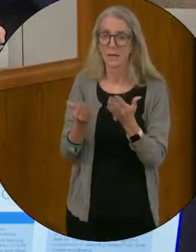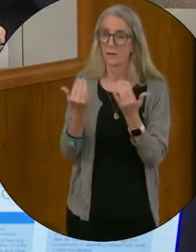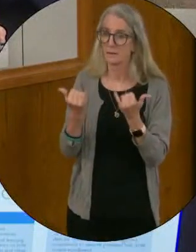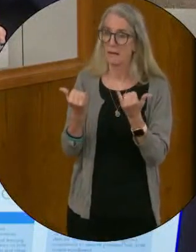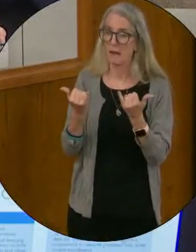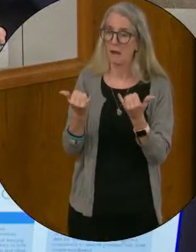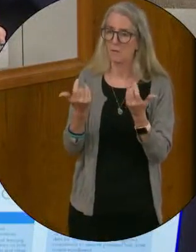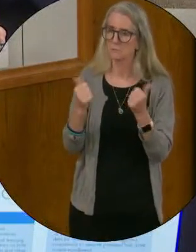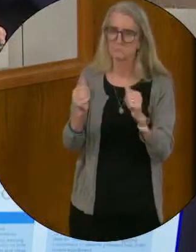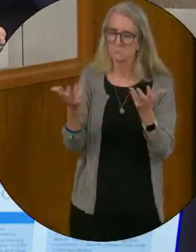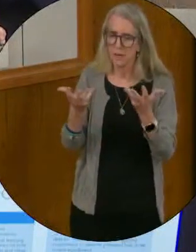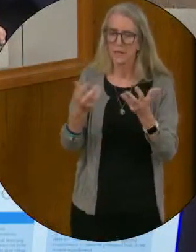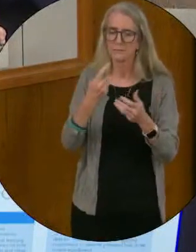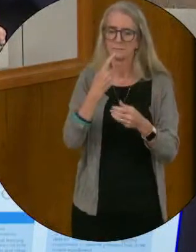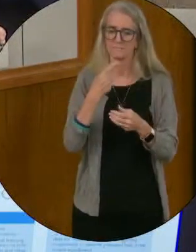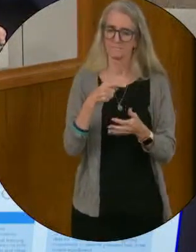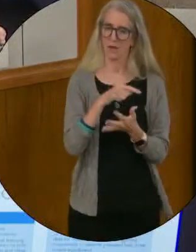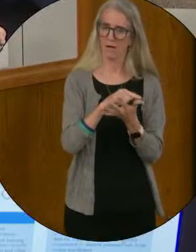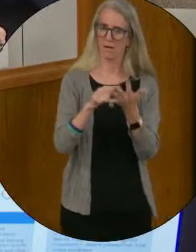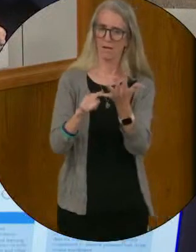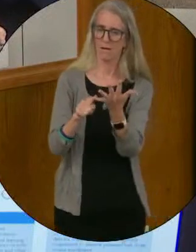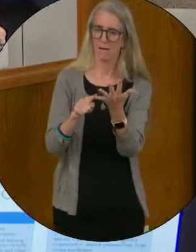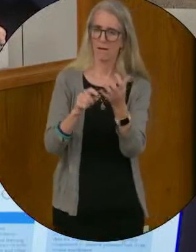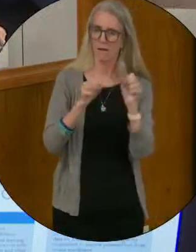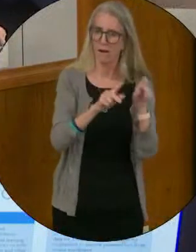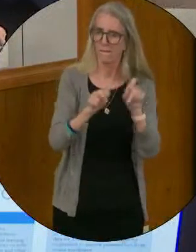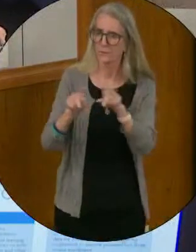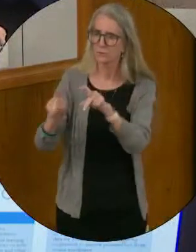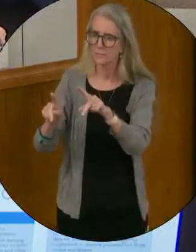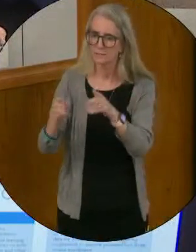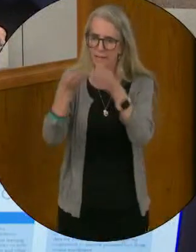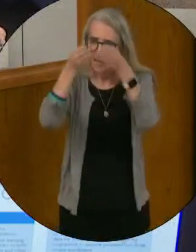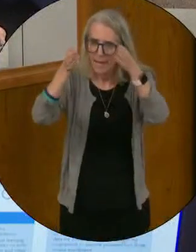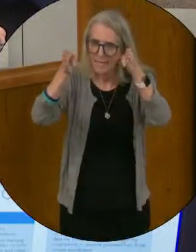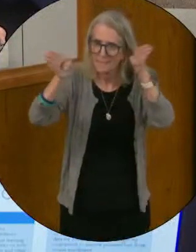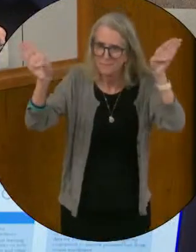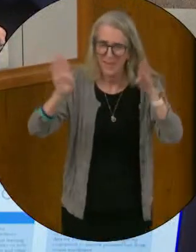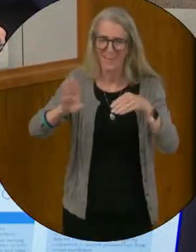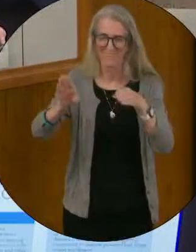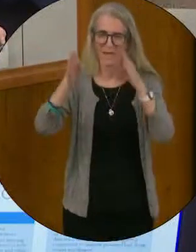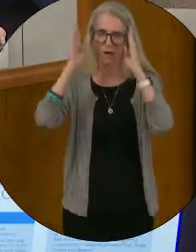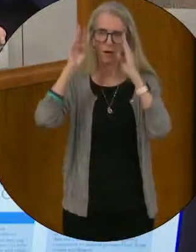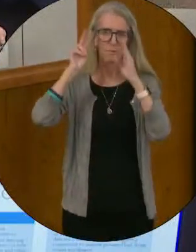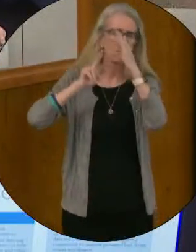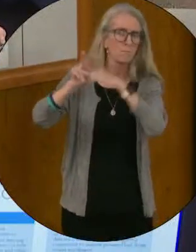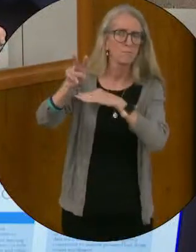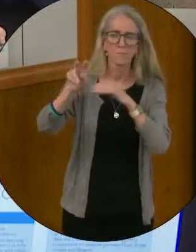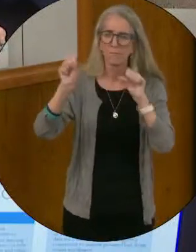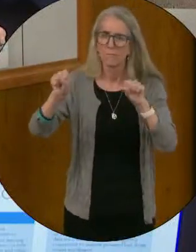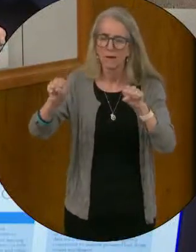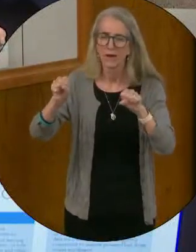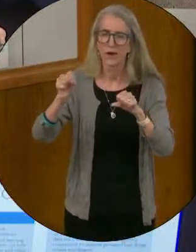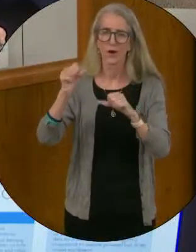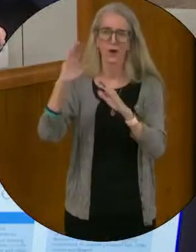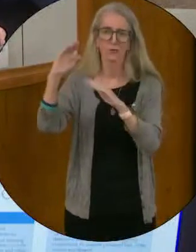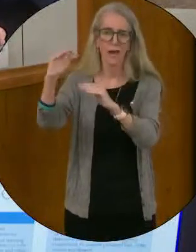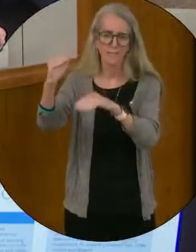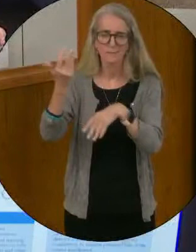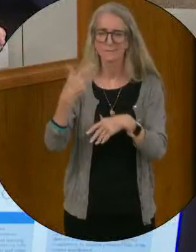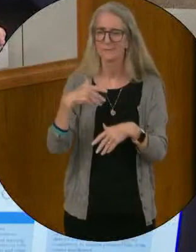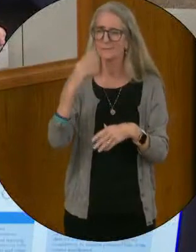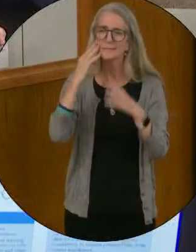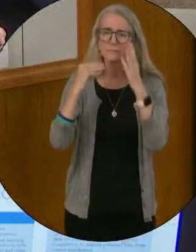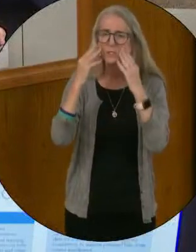say that these are the opportunities out there. We're trying to expand their horizons. We're doing experiential learning opportunities where they're going out